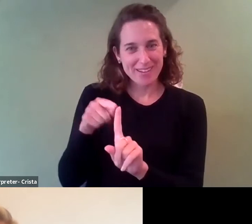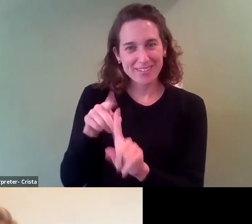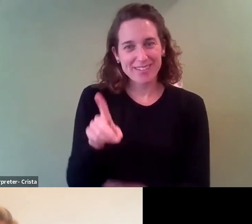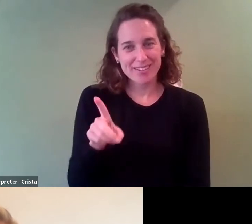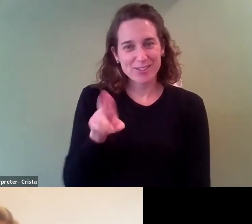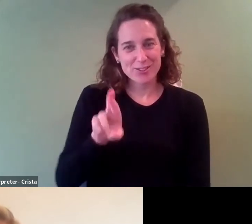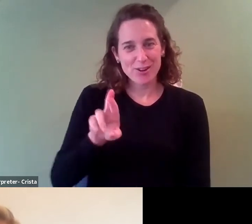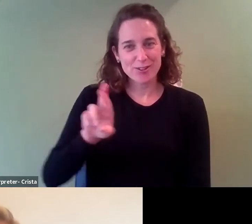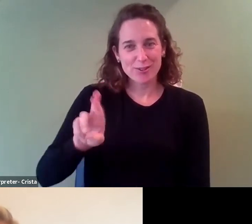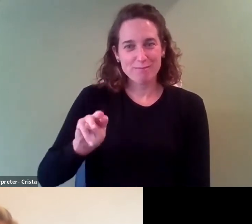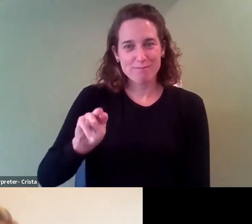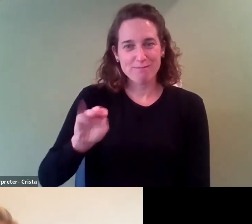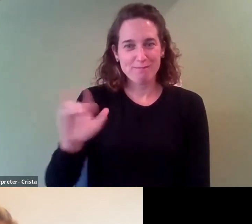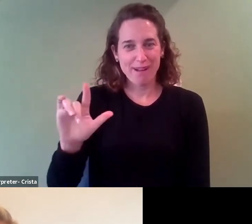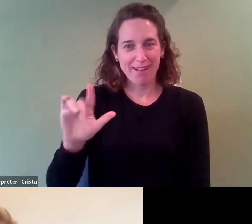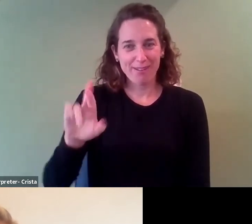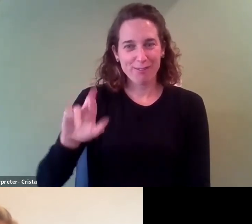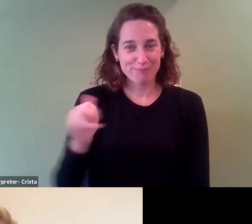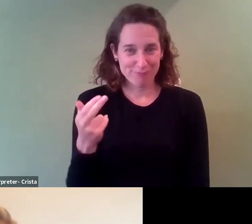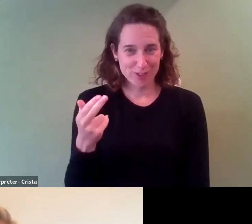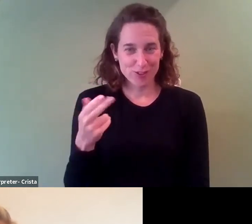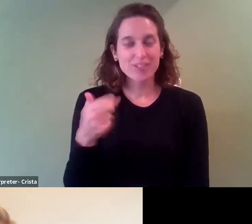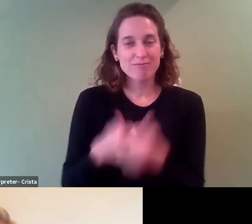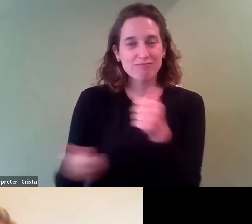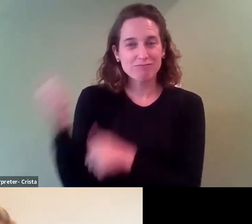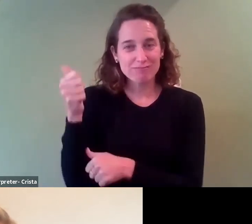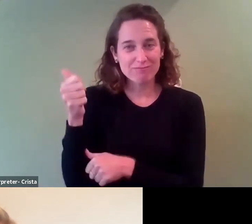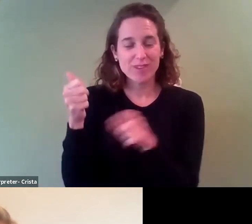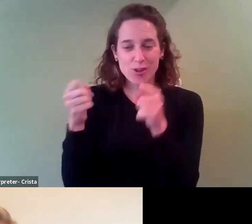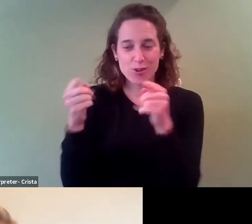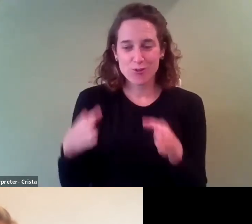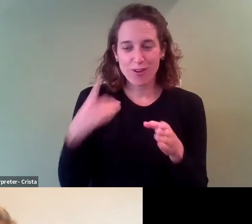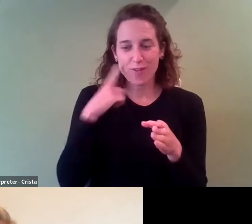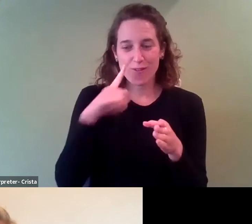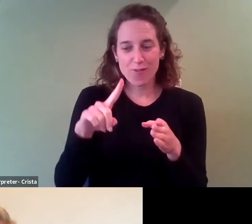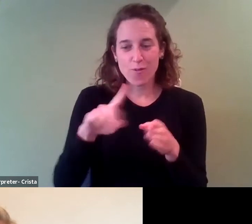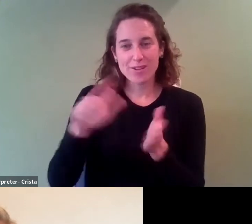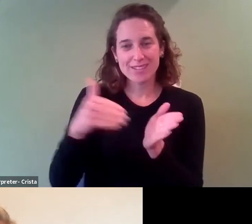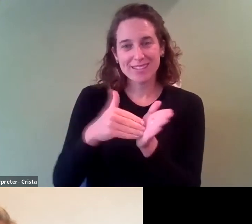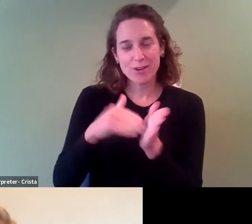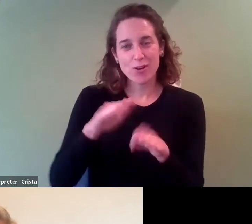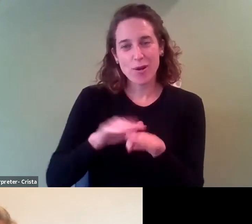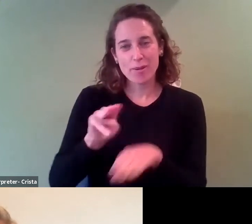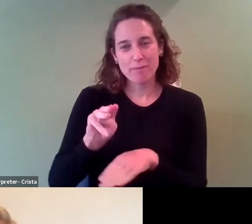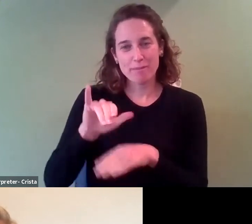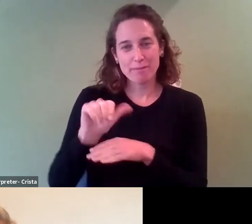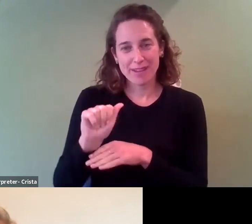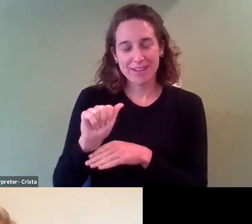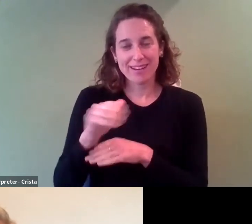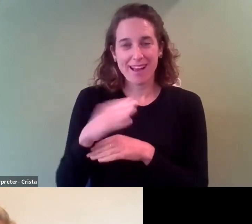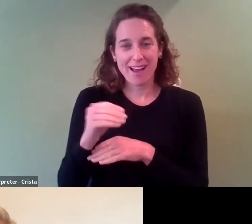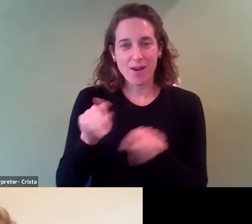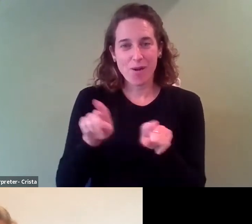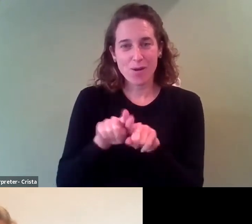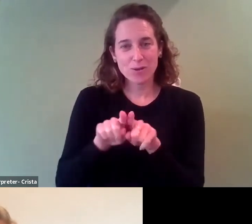Michael Rich, who is Director of the Center on Media and Child Health. He's also an associate professor of pediatrics